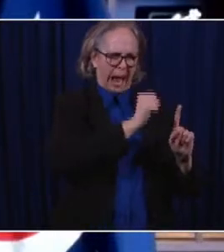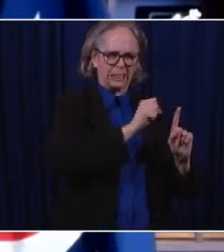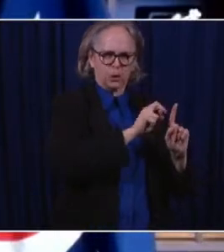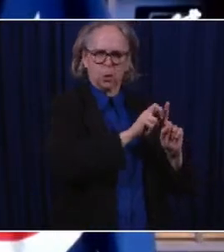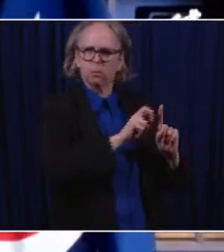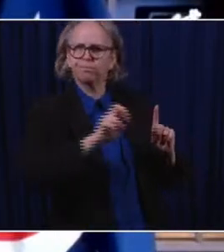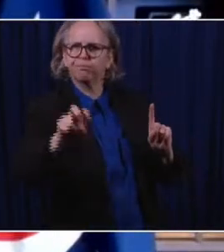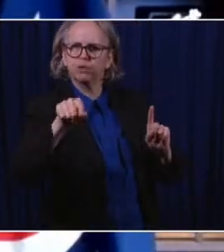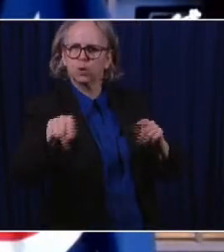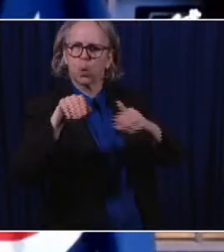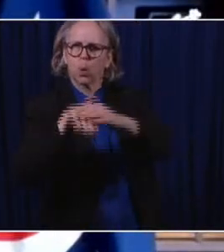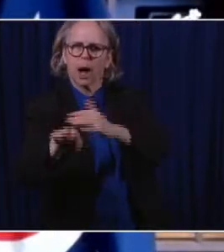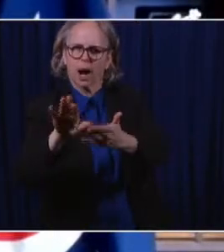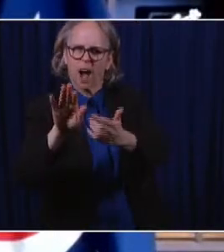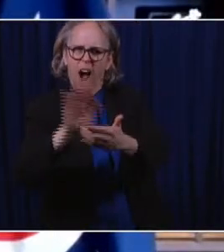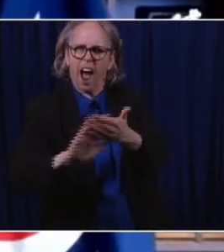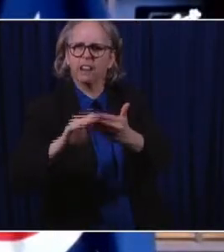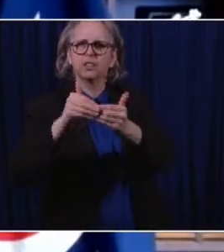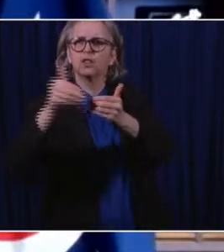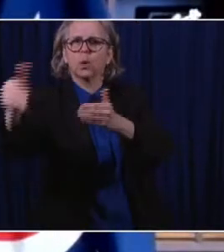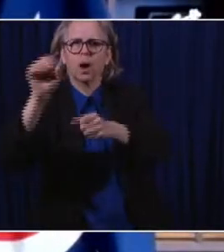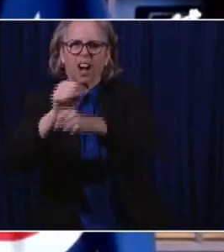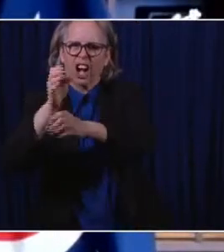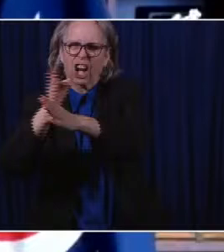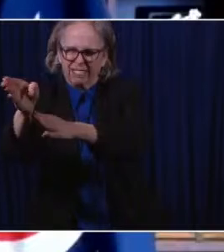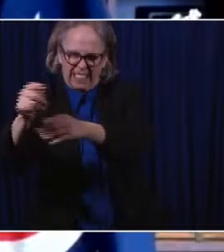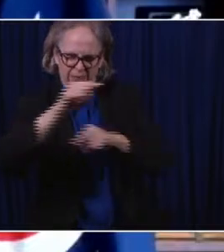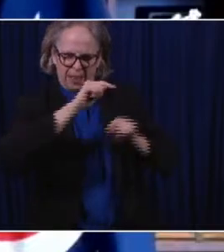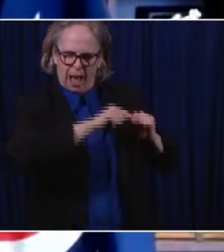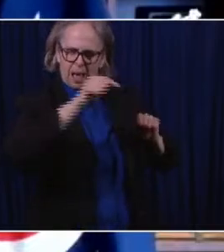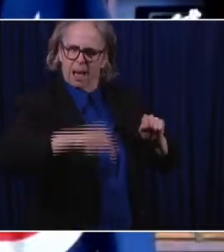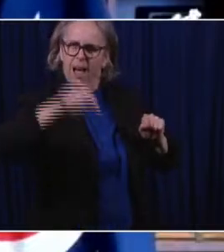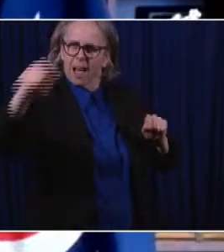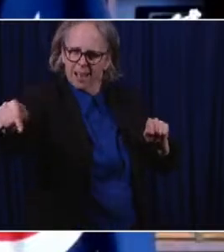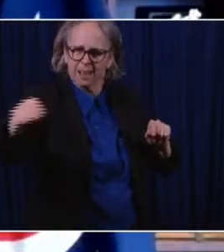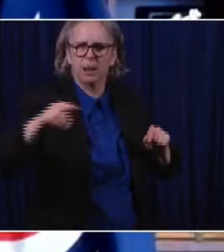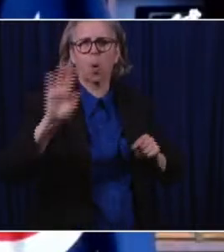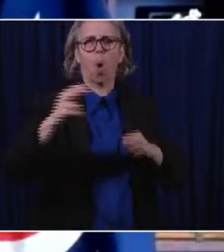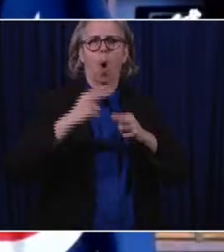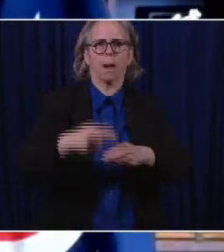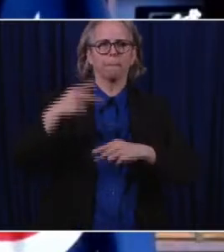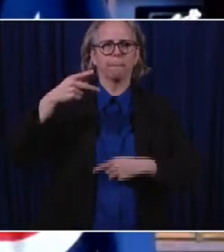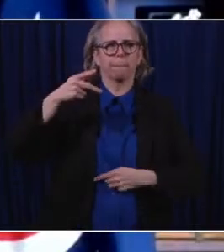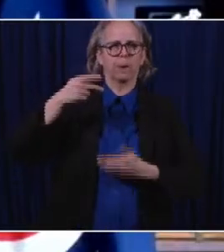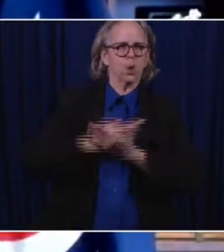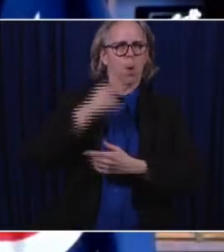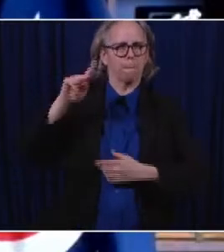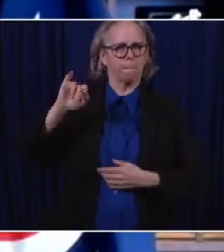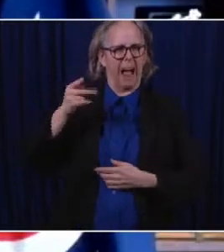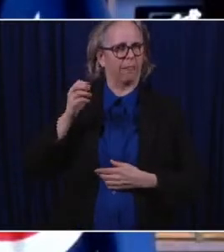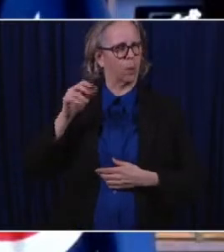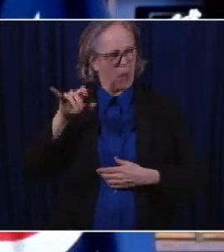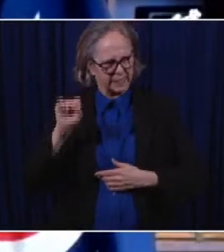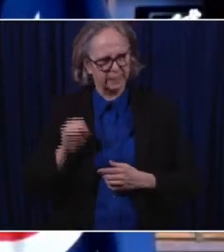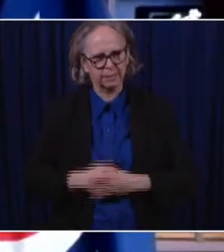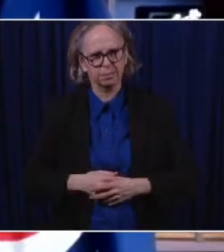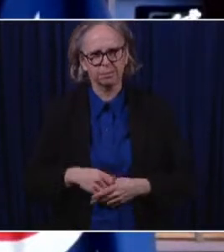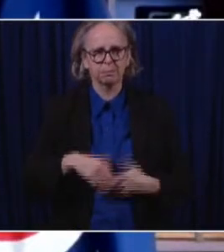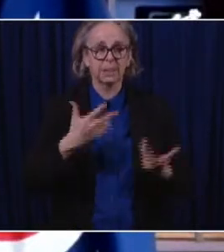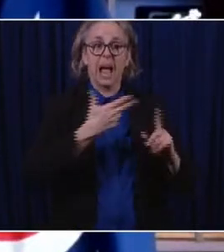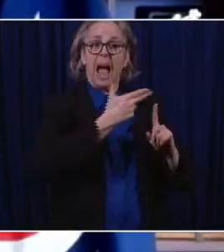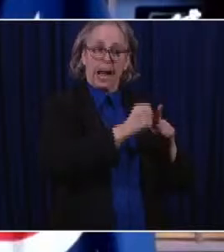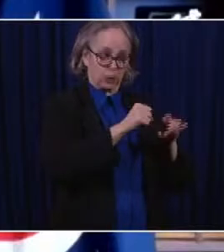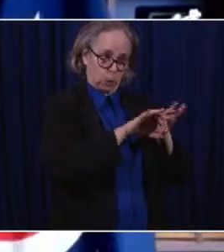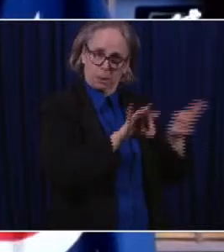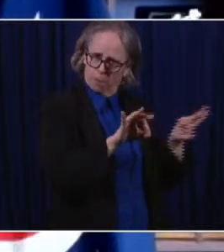allow students to complete both a high school diploma and an associate's degree within 6 years at no cost to